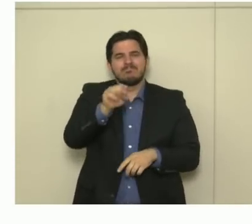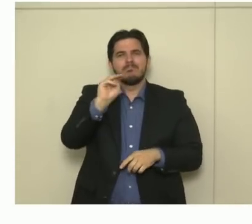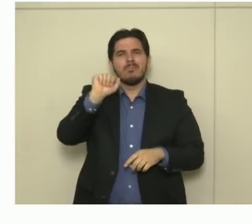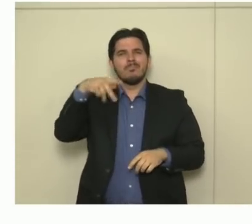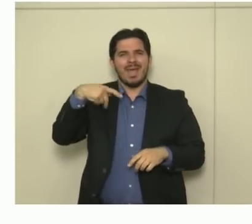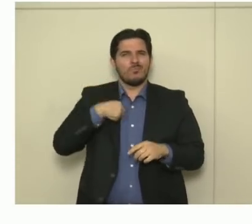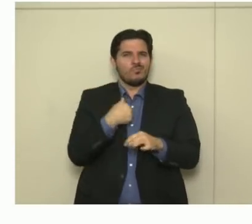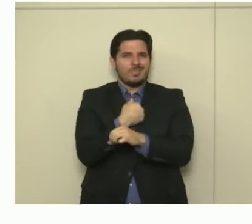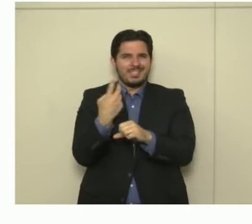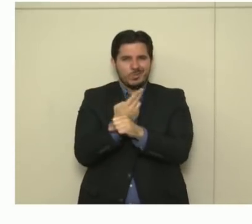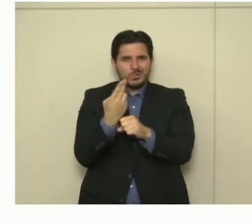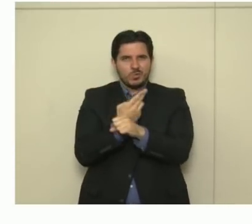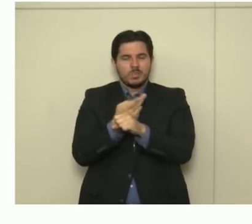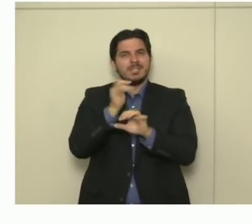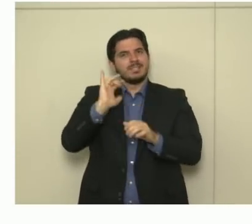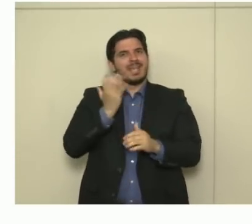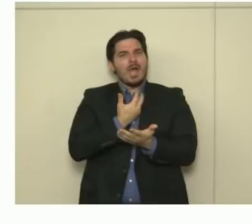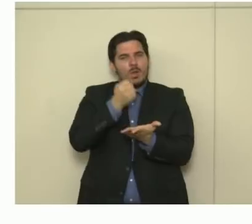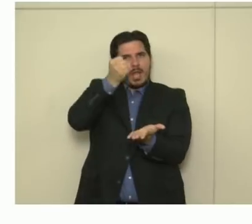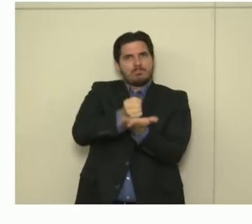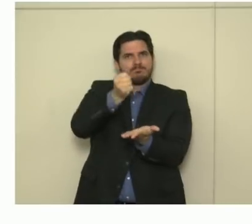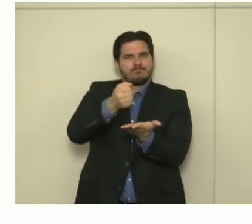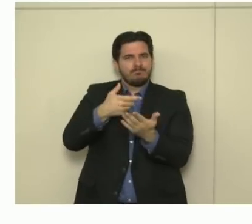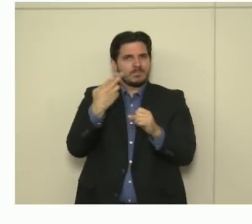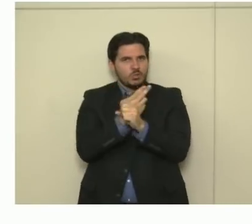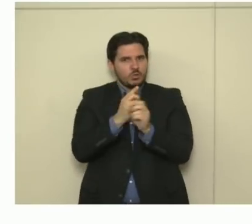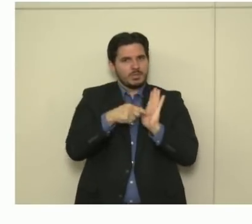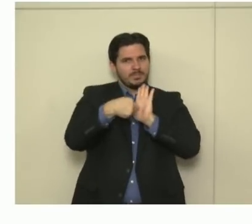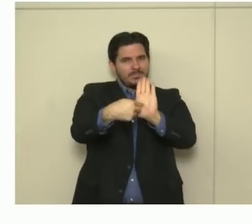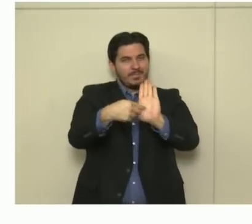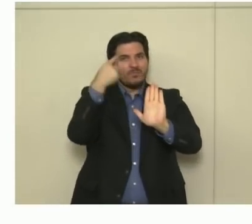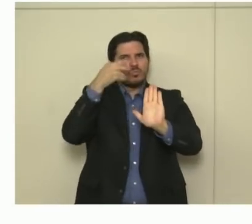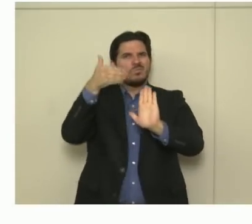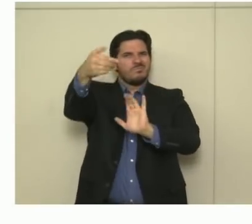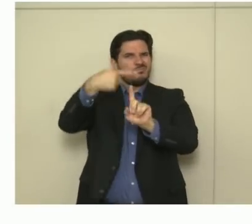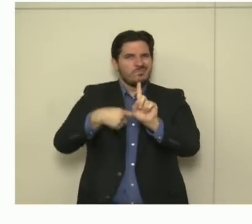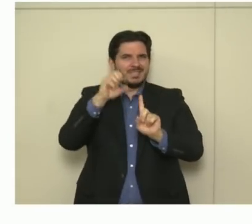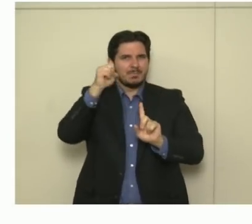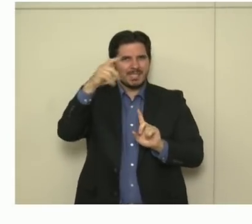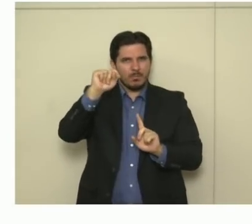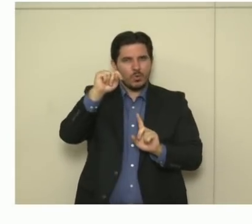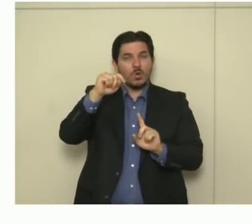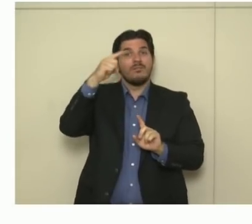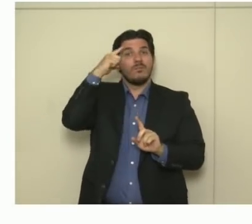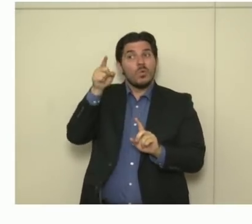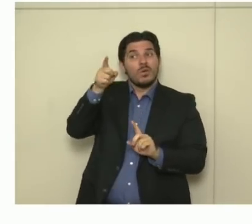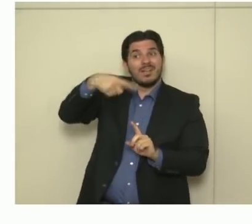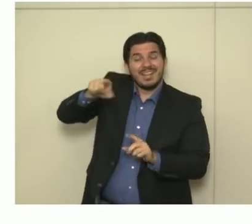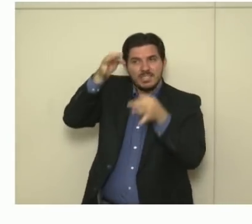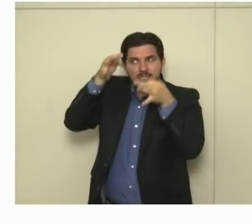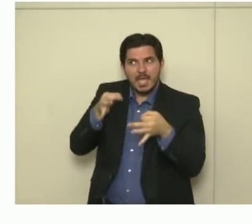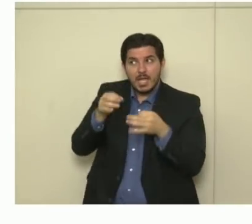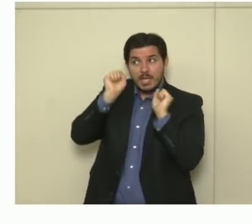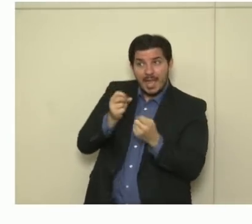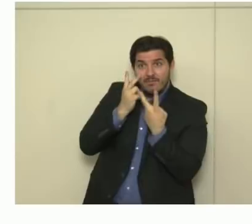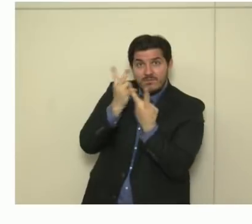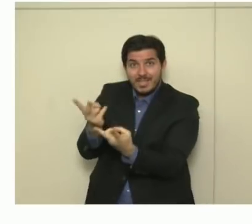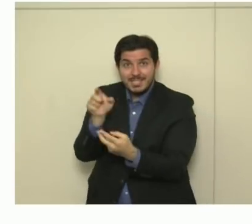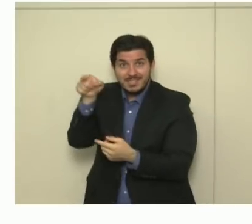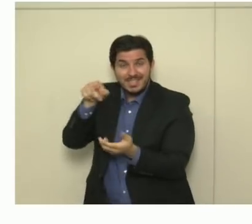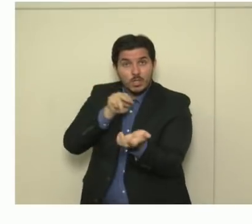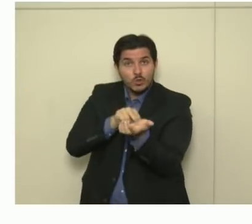actually the official version of the map for September for nursing home visitation. And